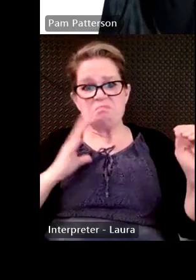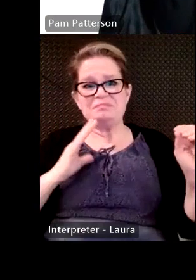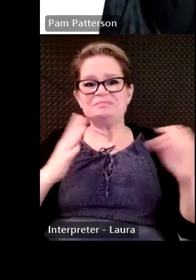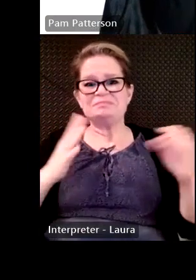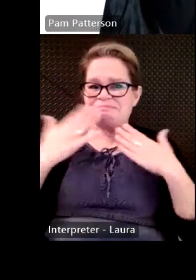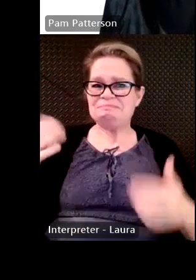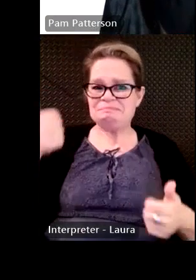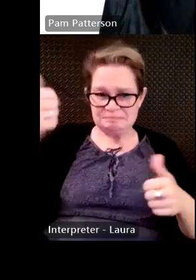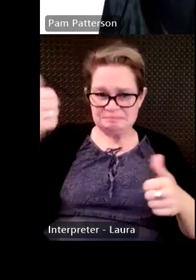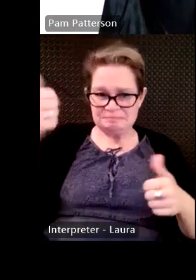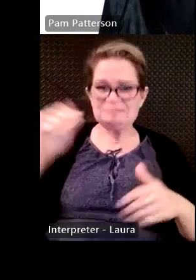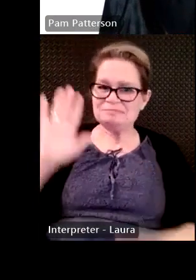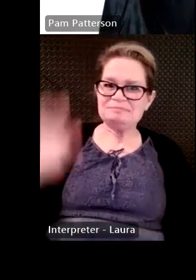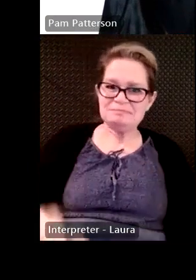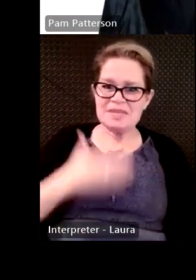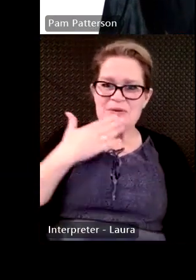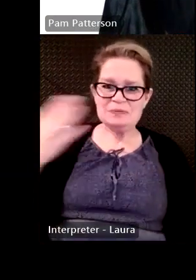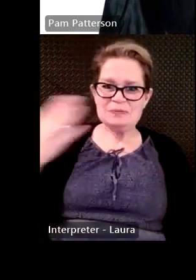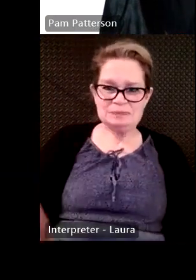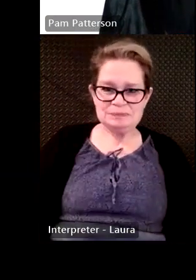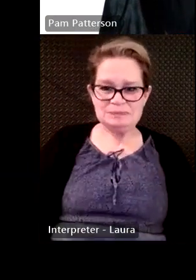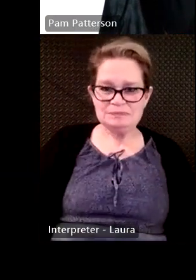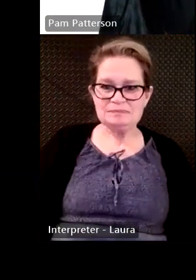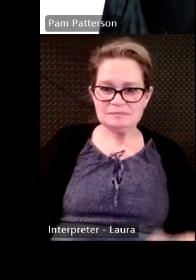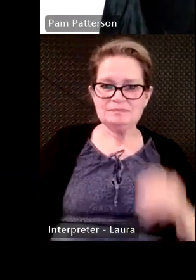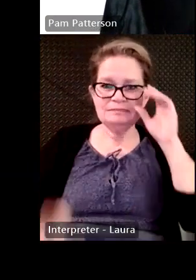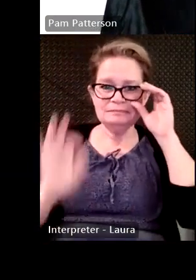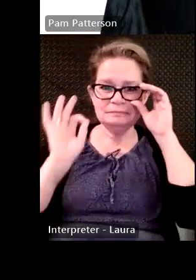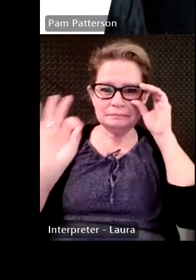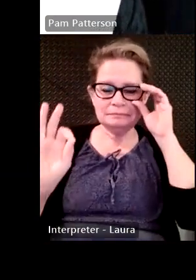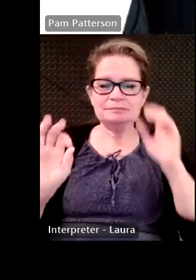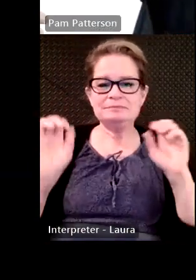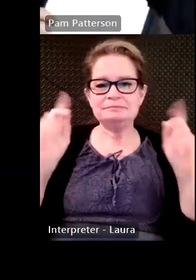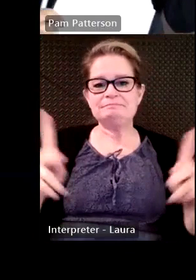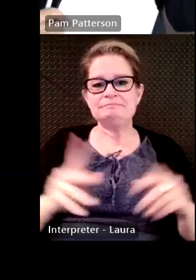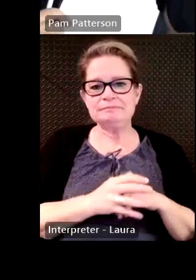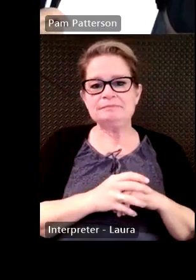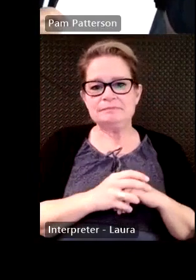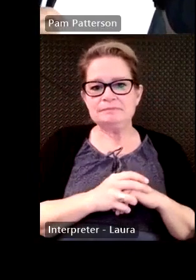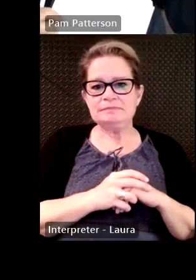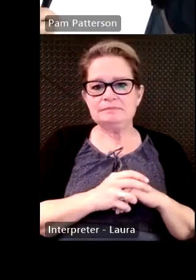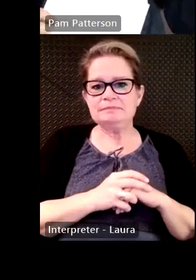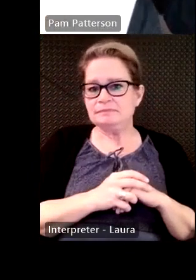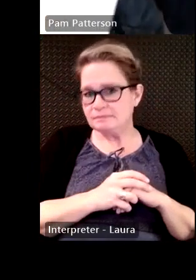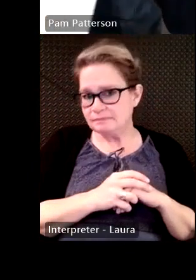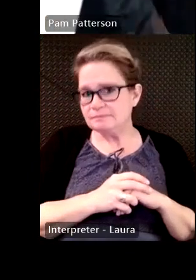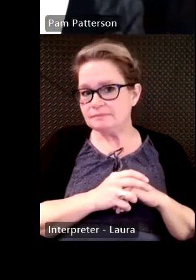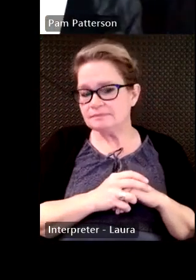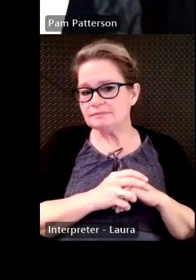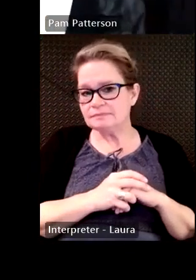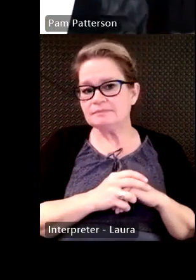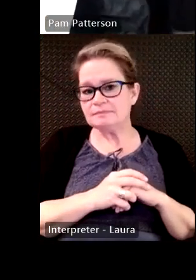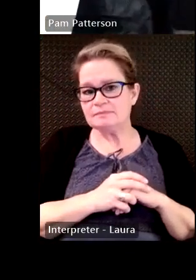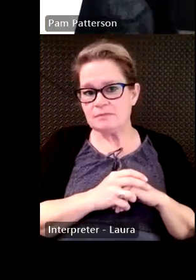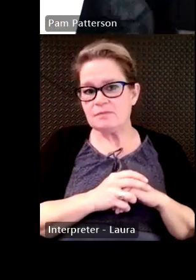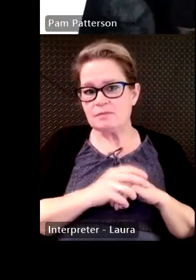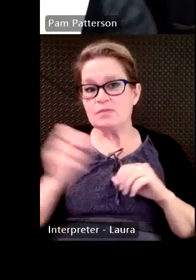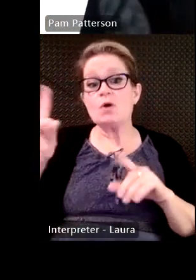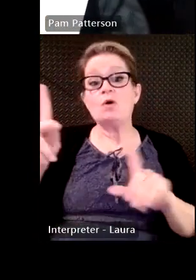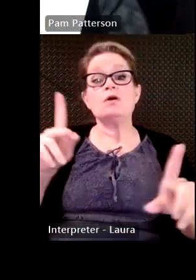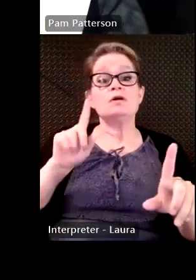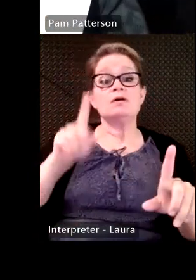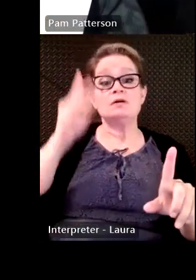sure that's all right. I think we're looking good. Okay, then we'll thank. You don't want people to disclose though. So, folks, if